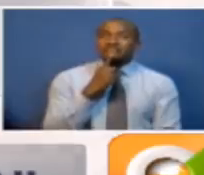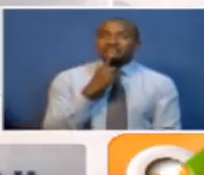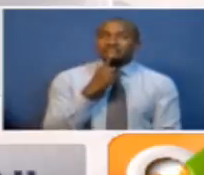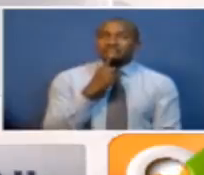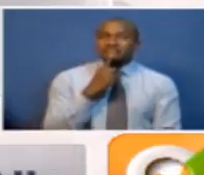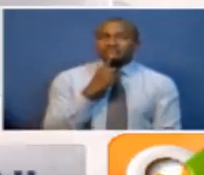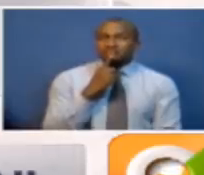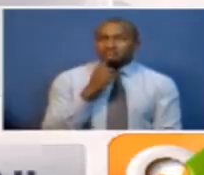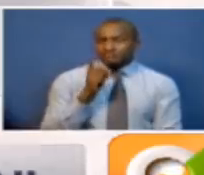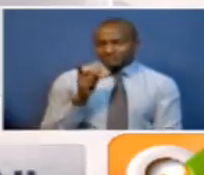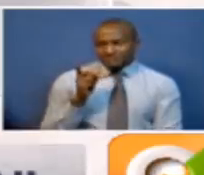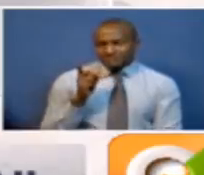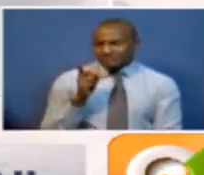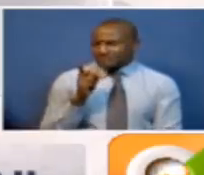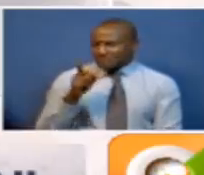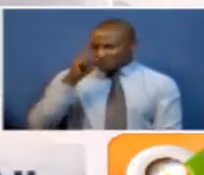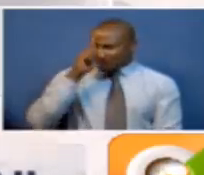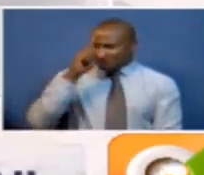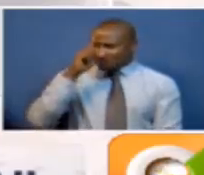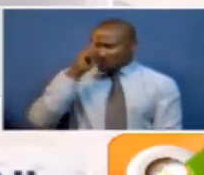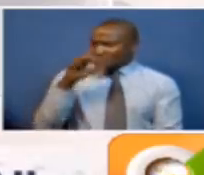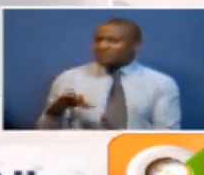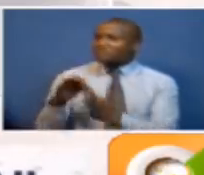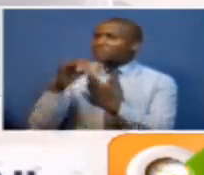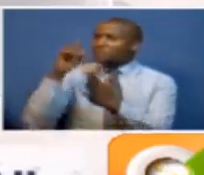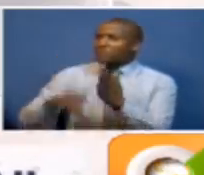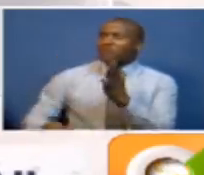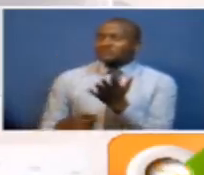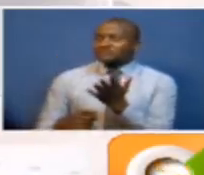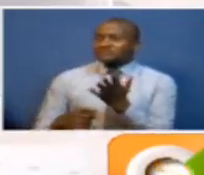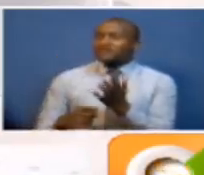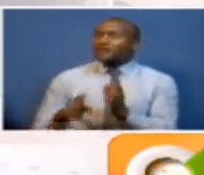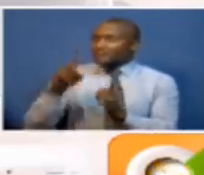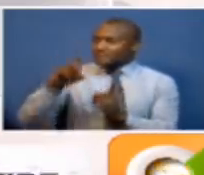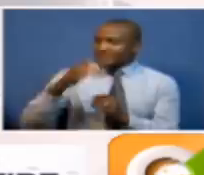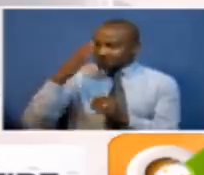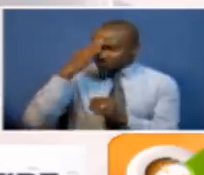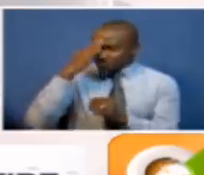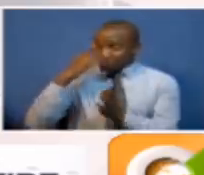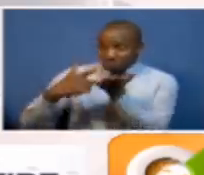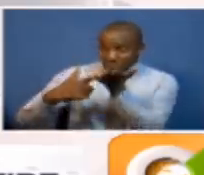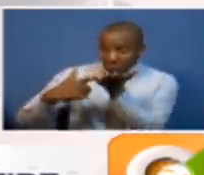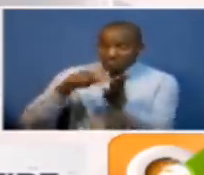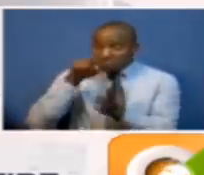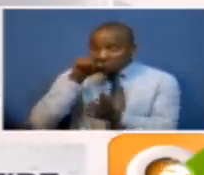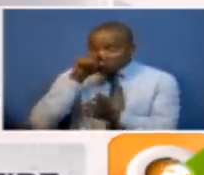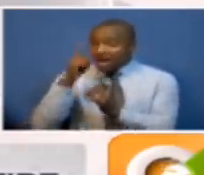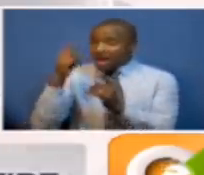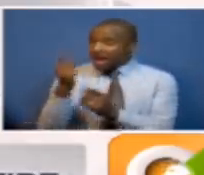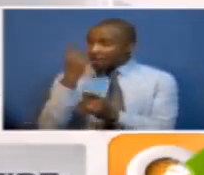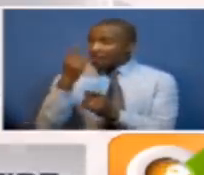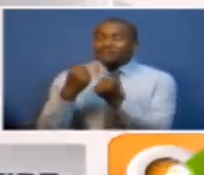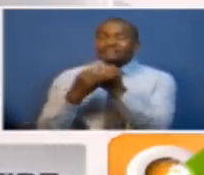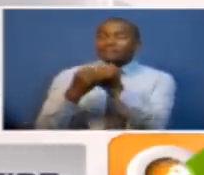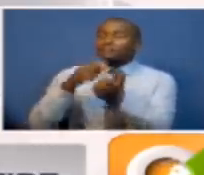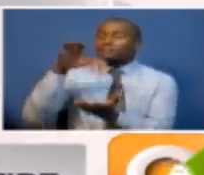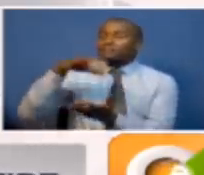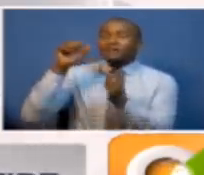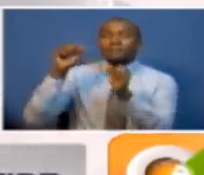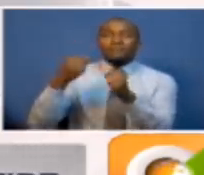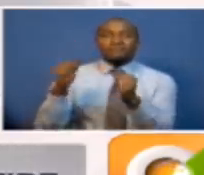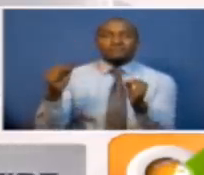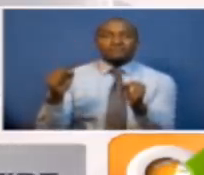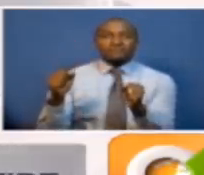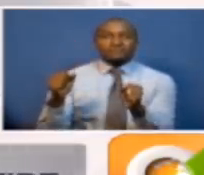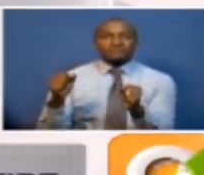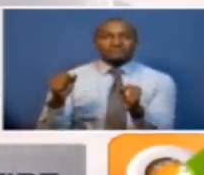marketing specialist, my foot. She should know that simple segmentation shows that the foreign shoppers cannot make Chandarana a